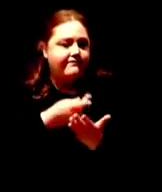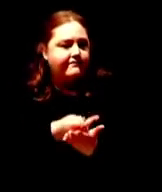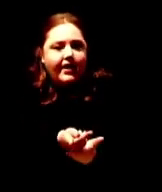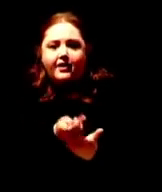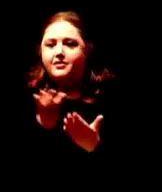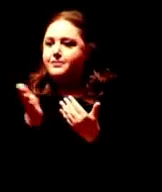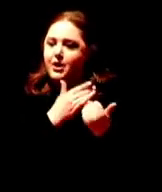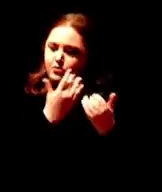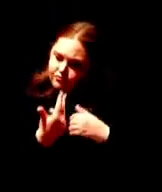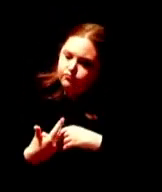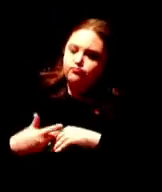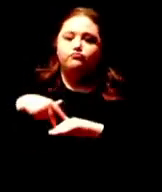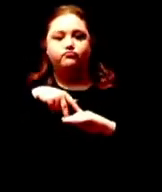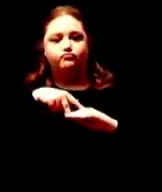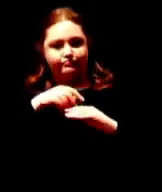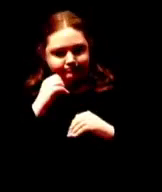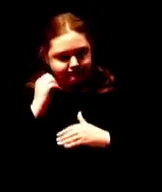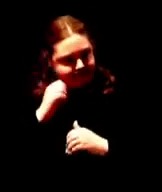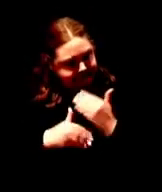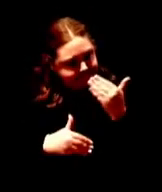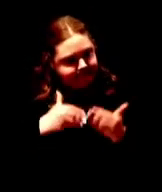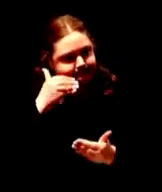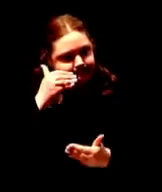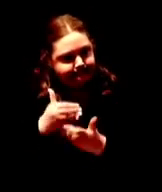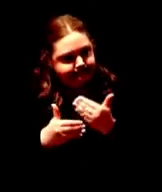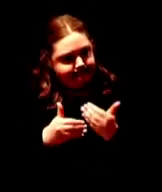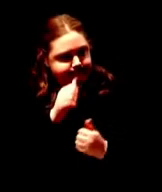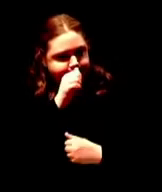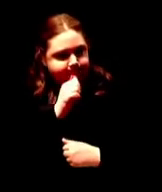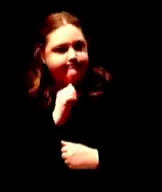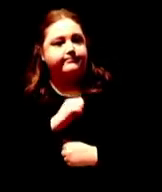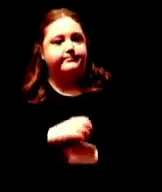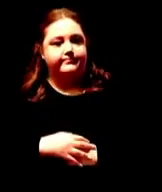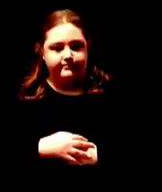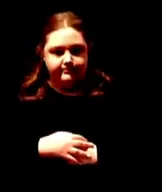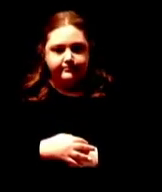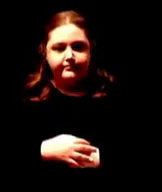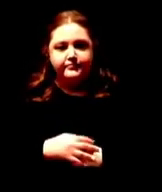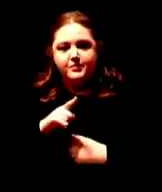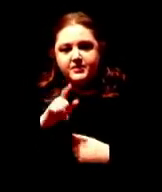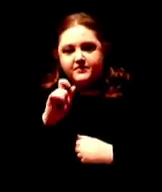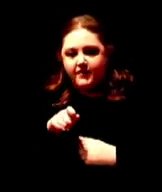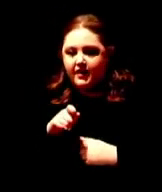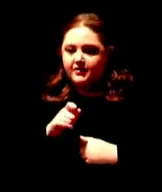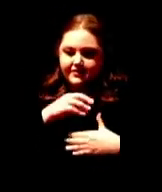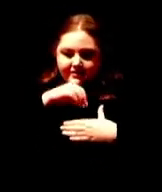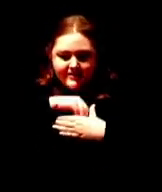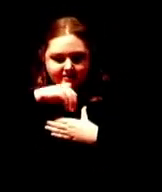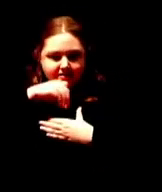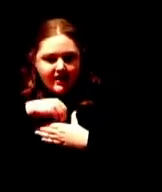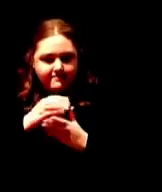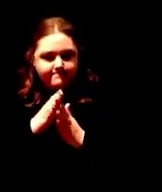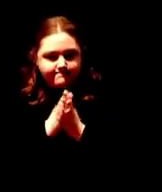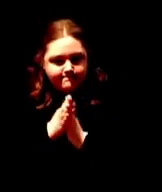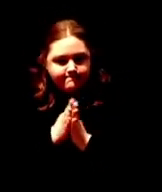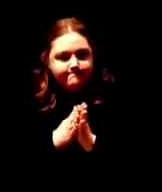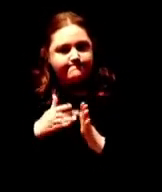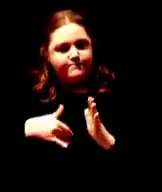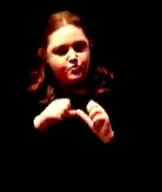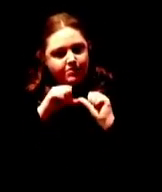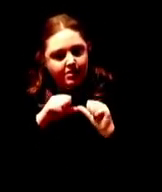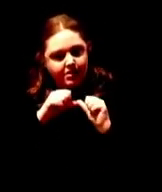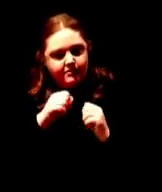always be able to stand back up and continue walking. We must find the internal motivation to keep us